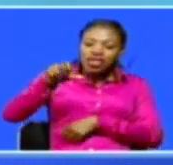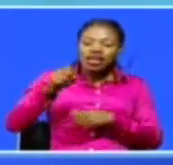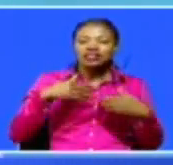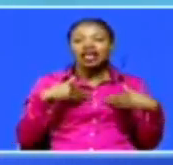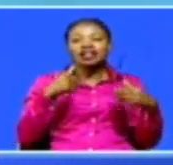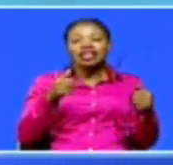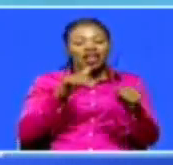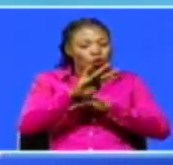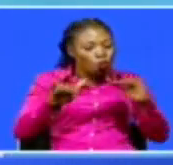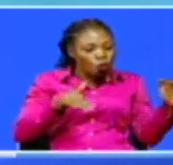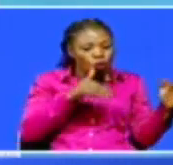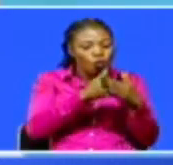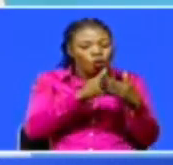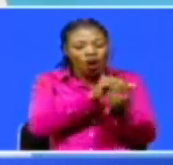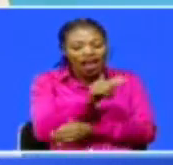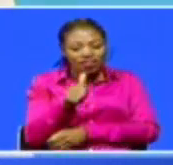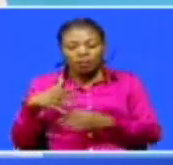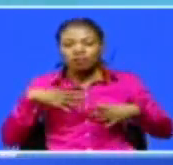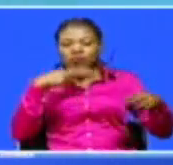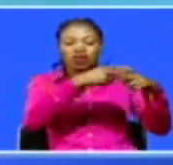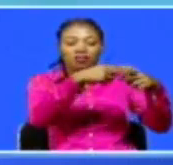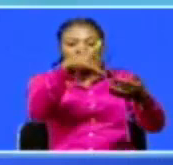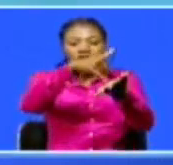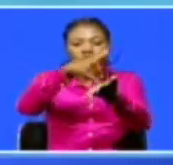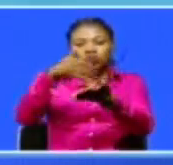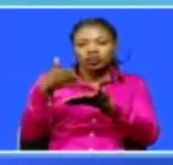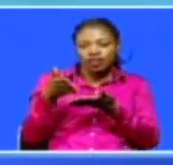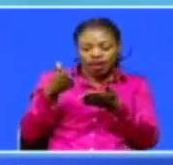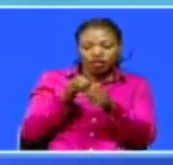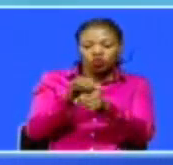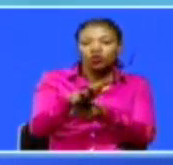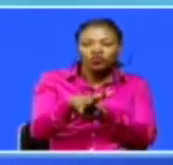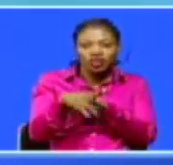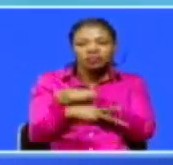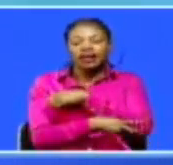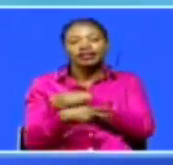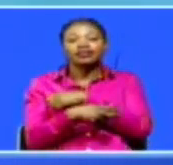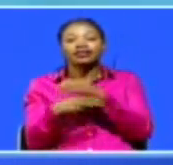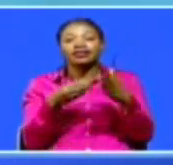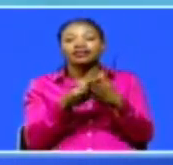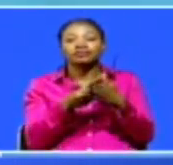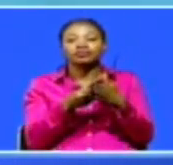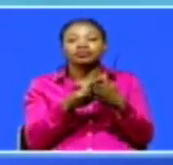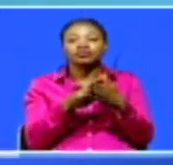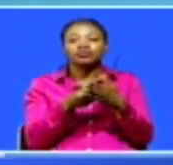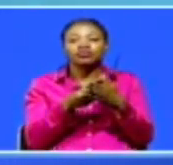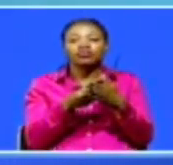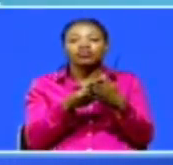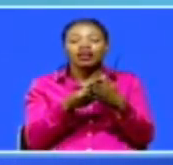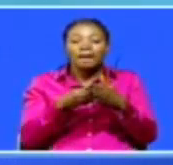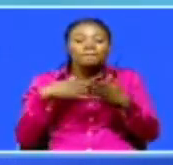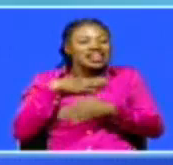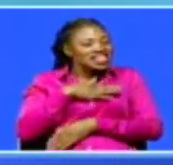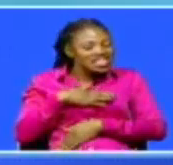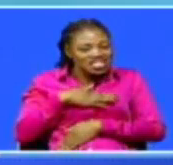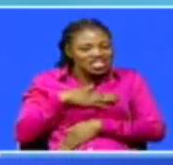Health, and all those others who have been mentioned in this COVID haste, please keep social